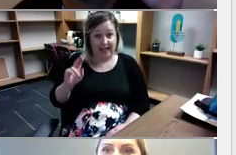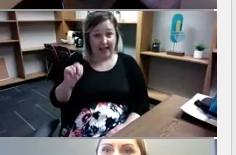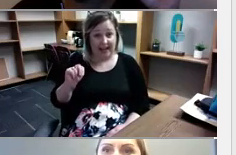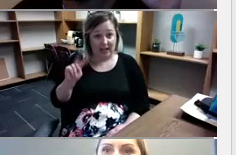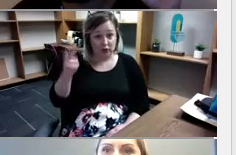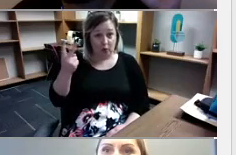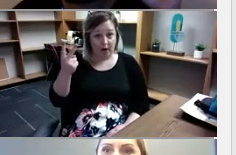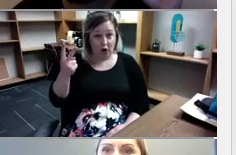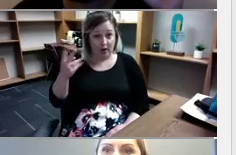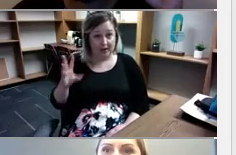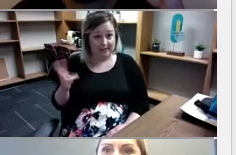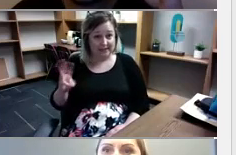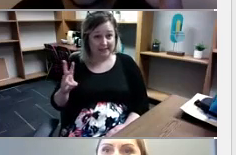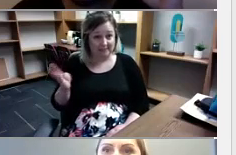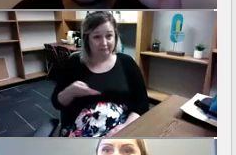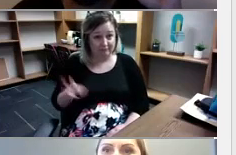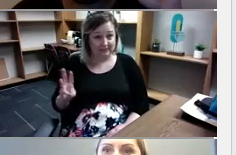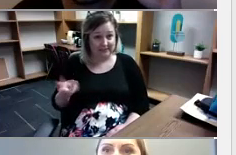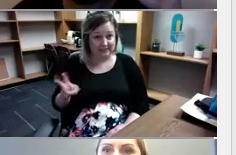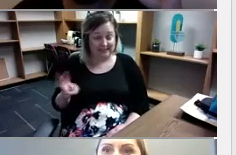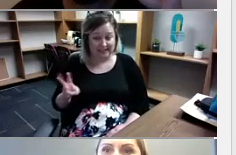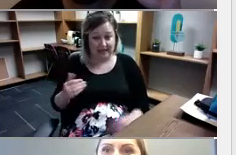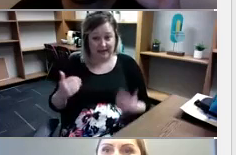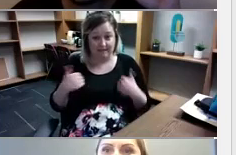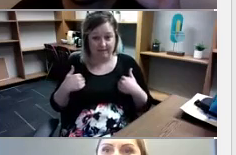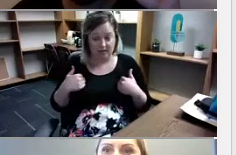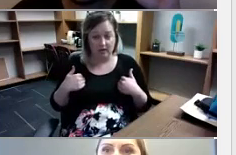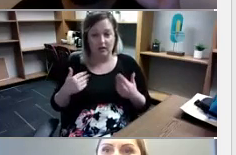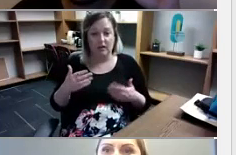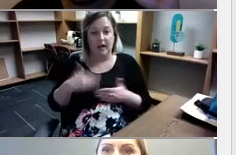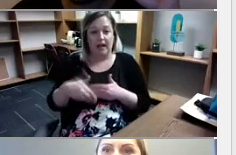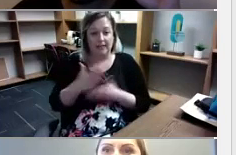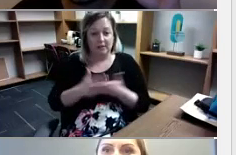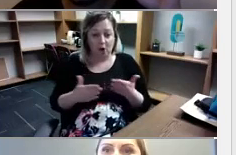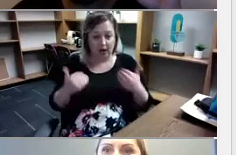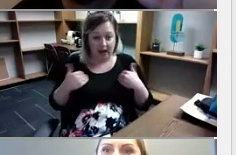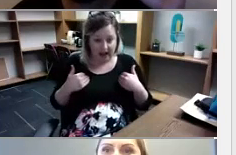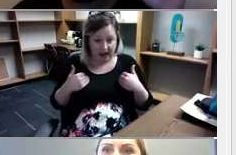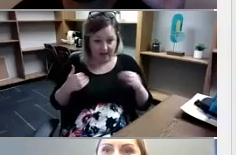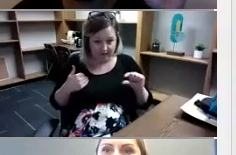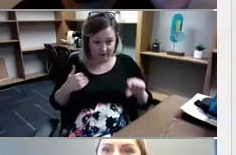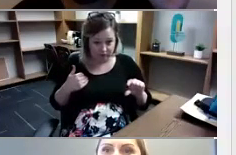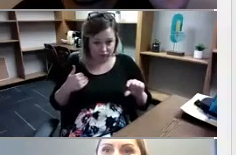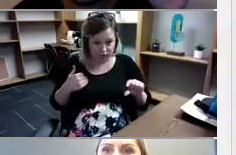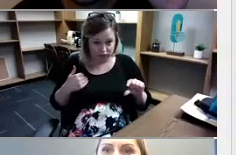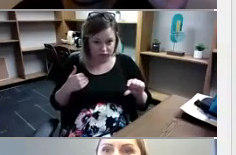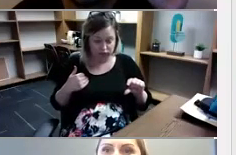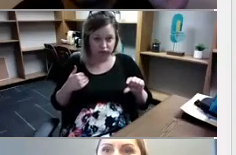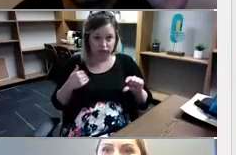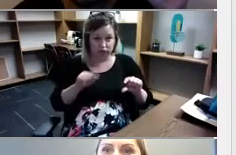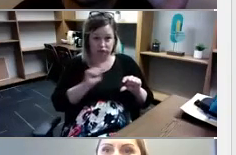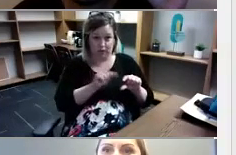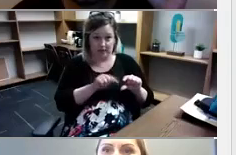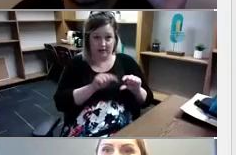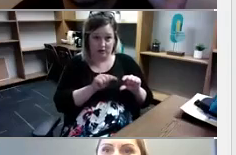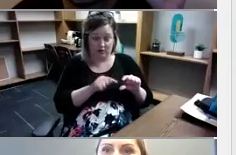3 by 16 Cn squared. For the next part, we have Cn by 16 squared. So that is for each of them.